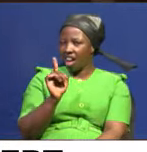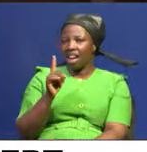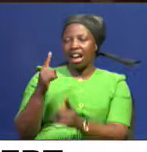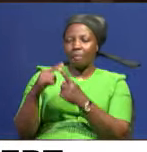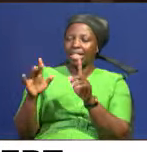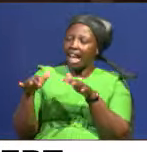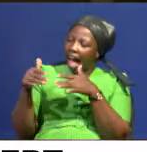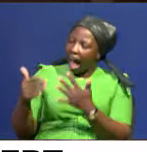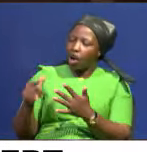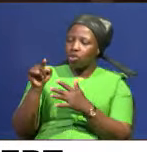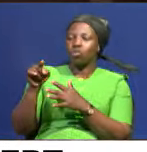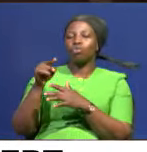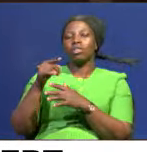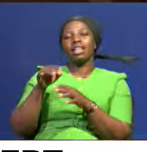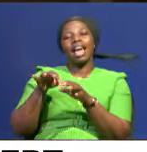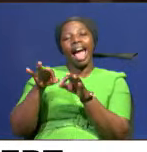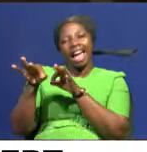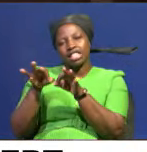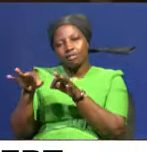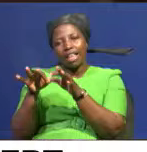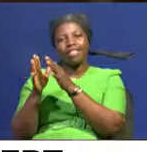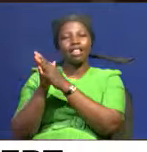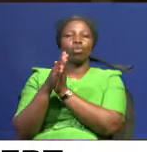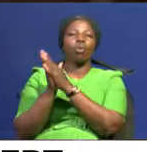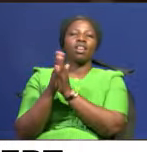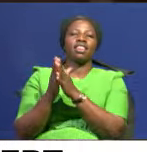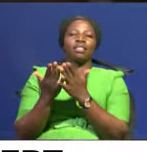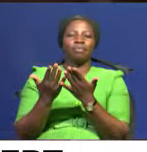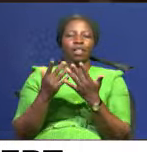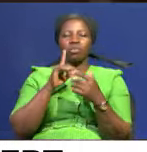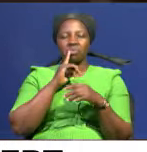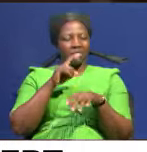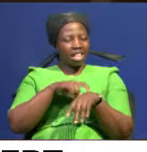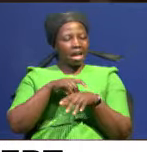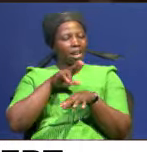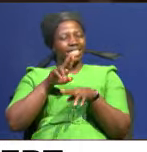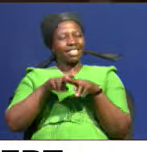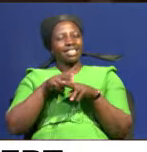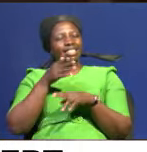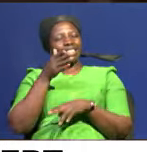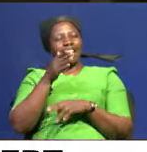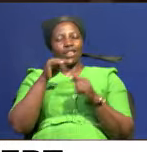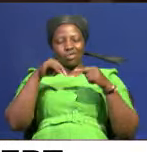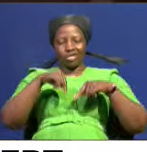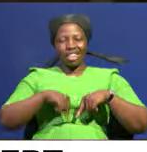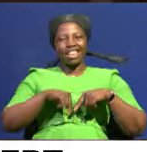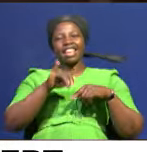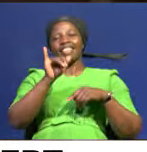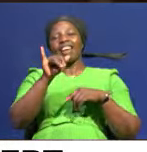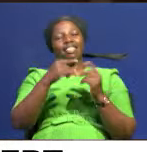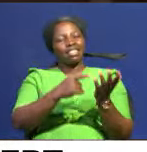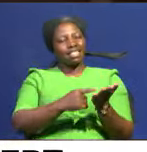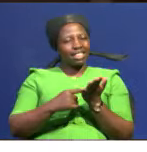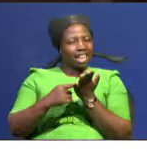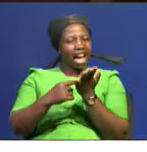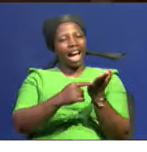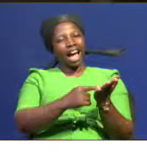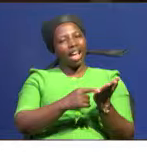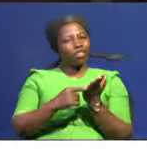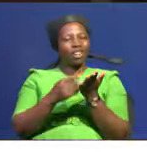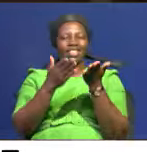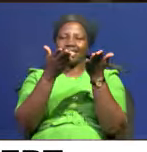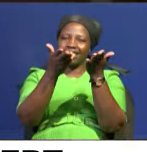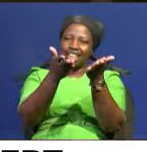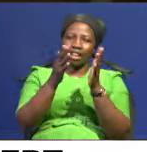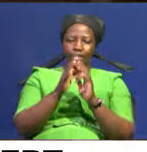how you tell the story. So as I sat here today, that debate is still there.